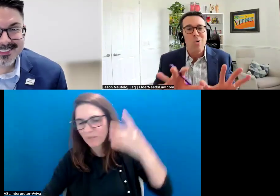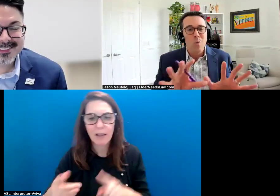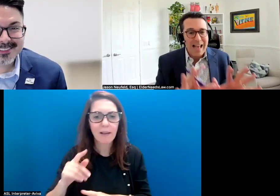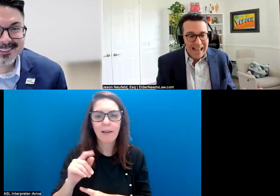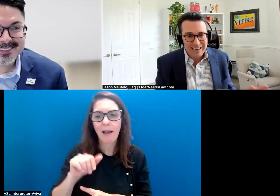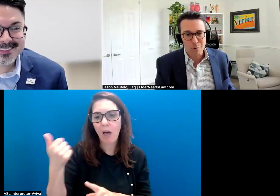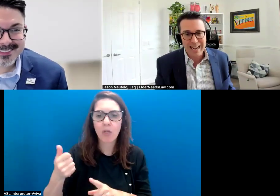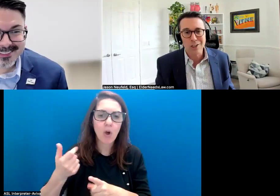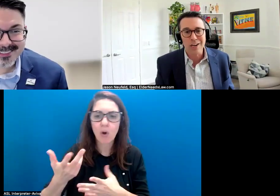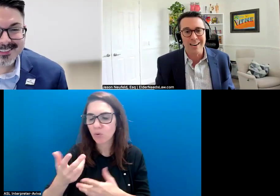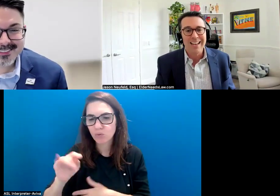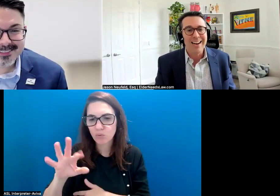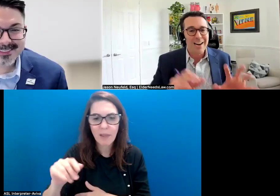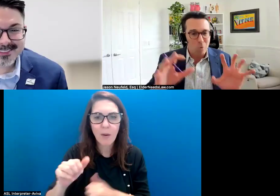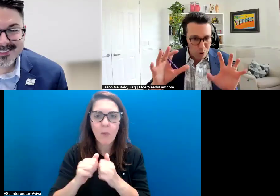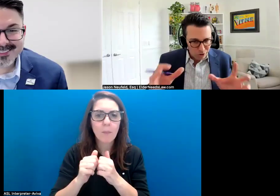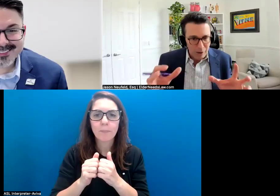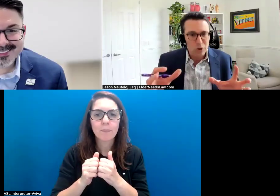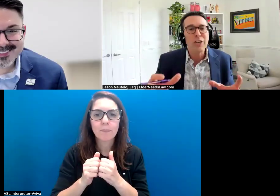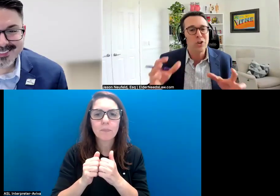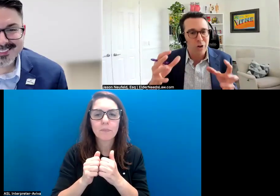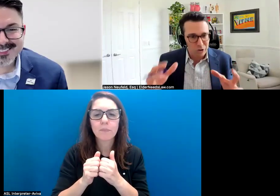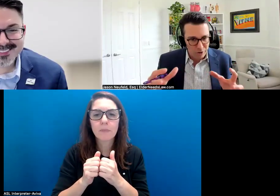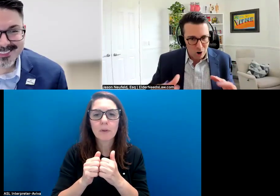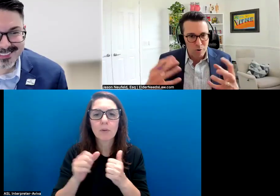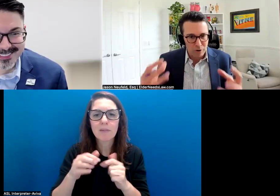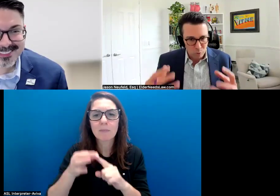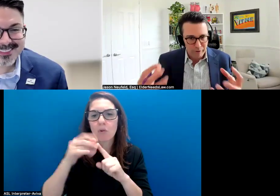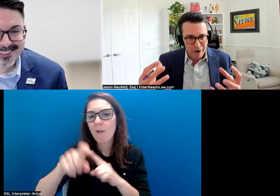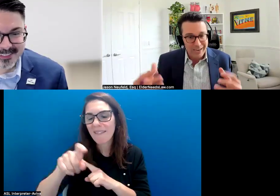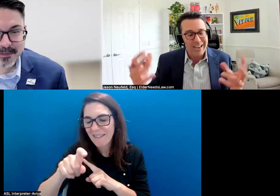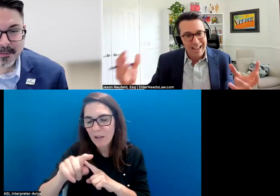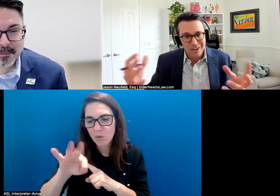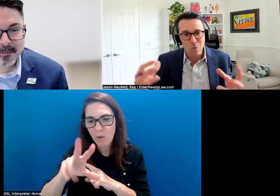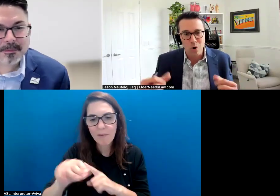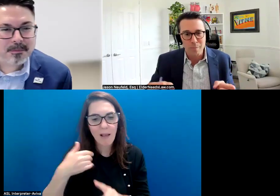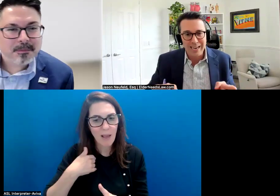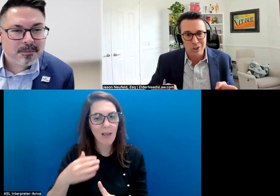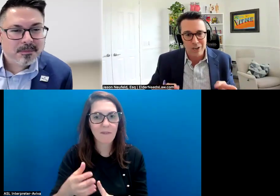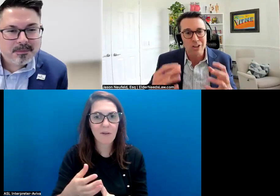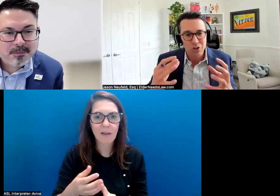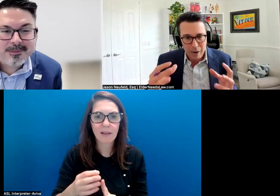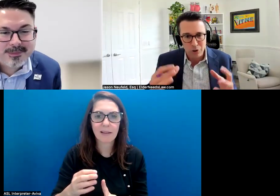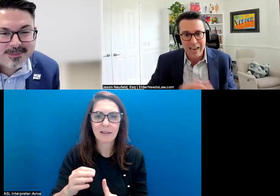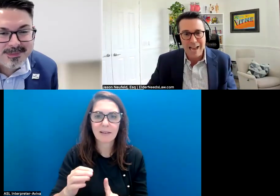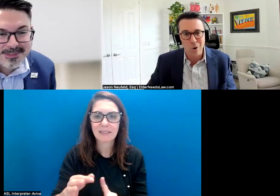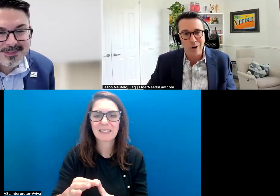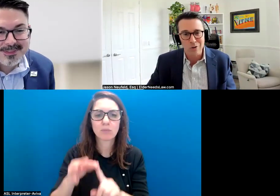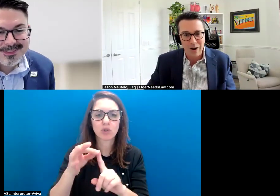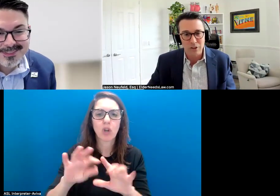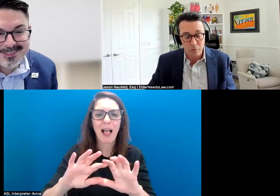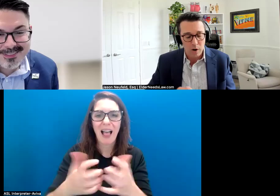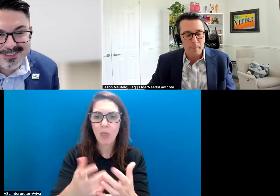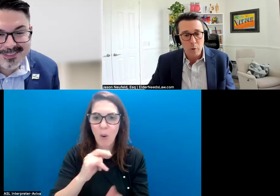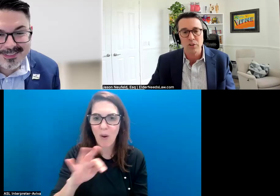you with asset protection. Special needs trusts are their own sort of very, as the word might suggest, special category